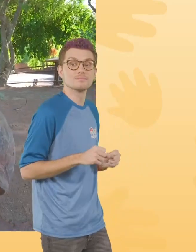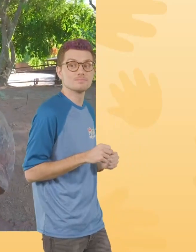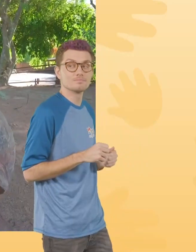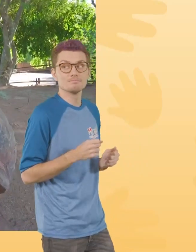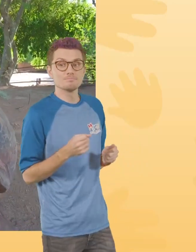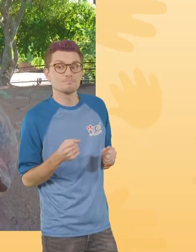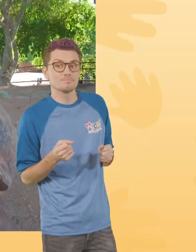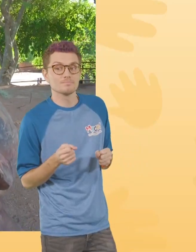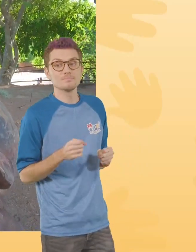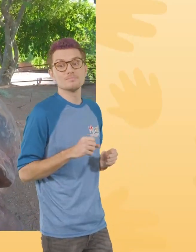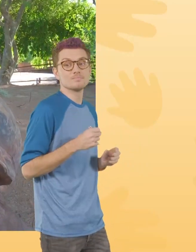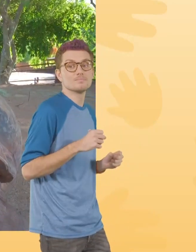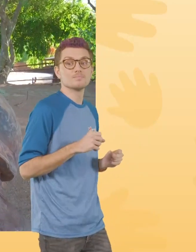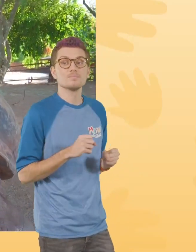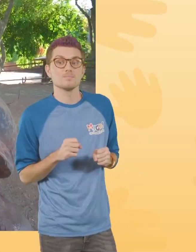I'm ready.